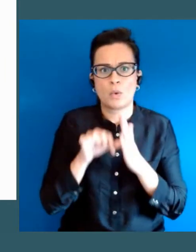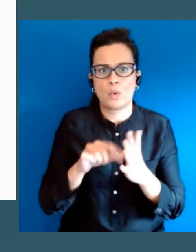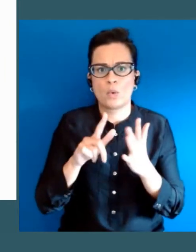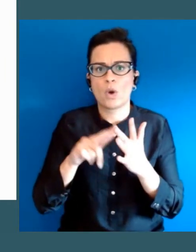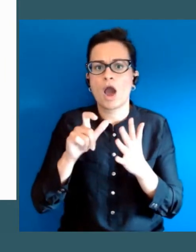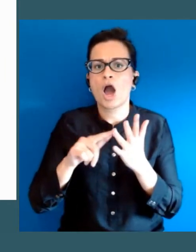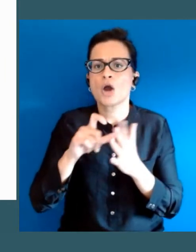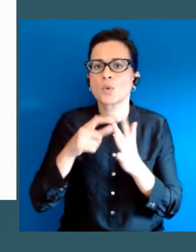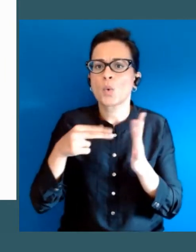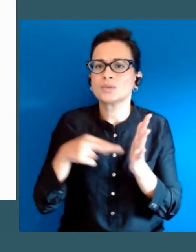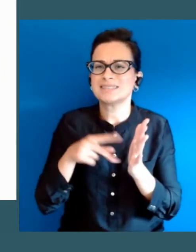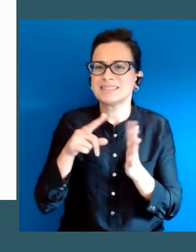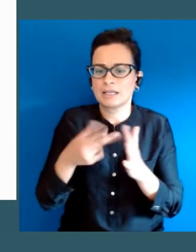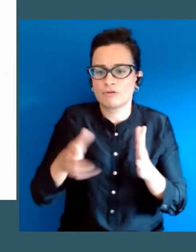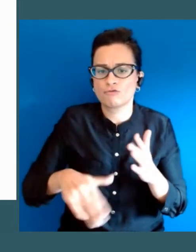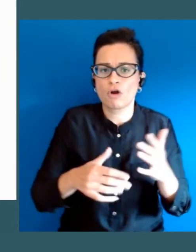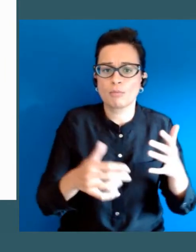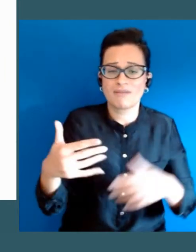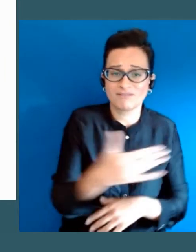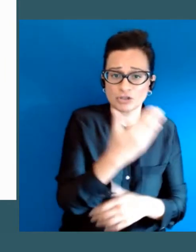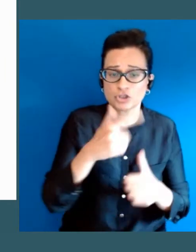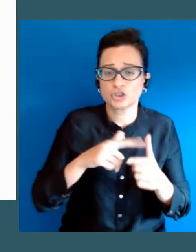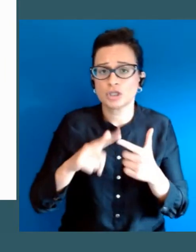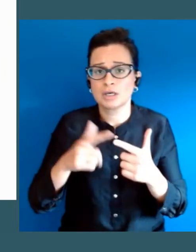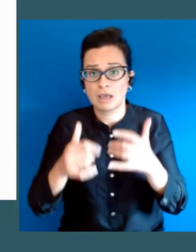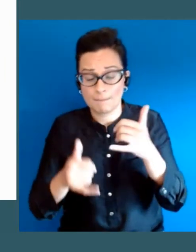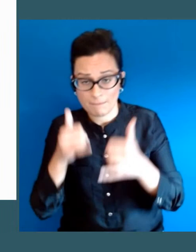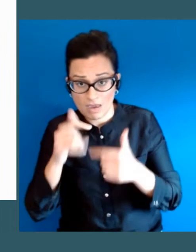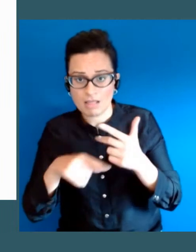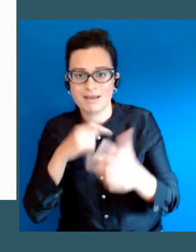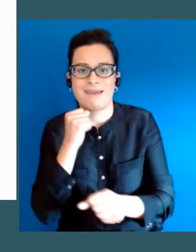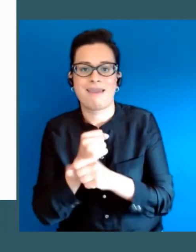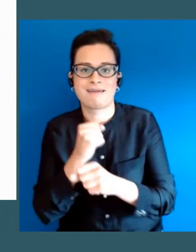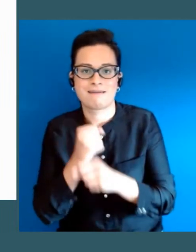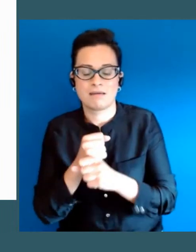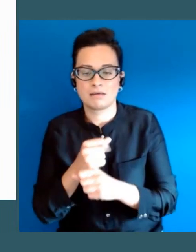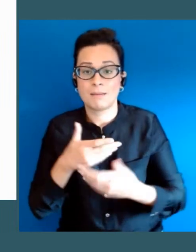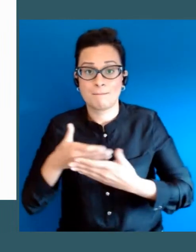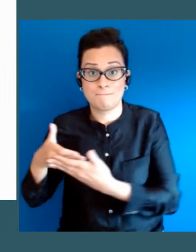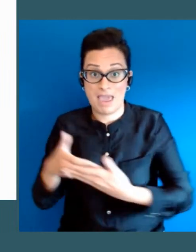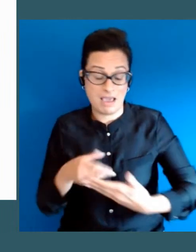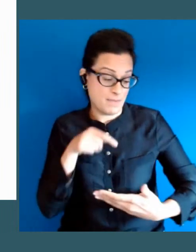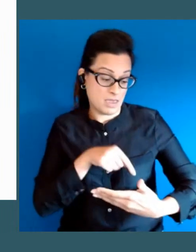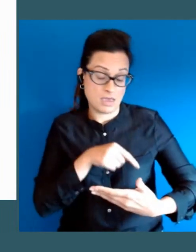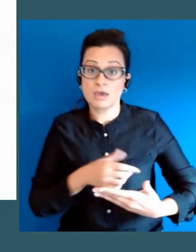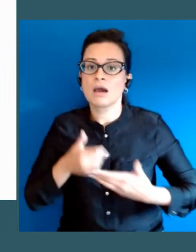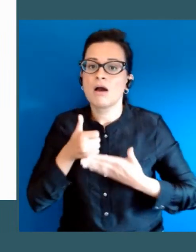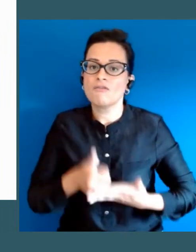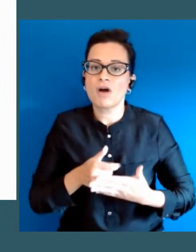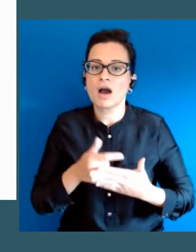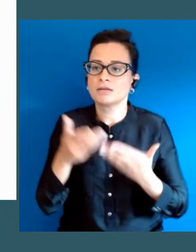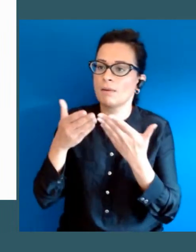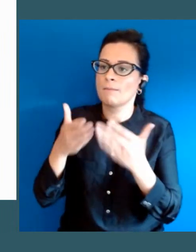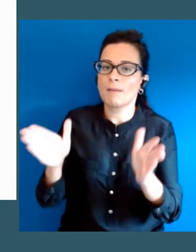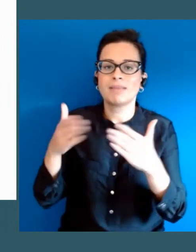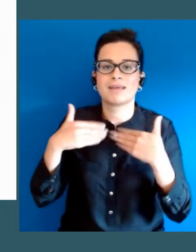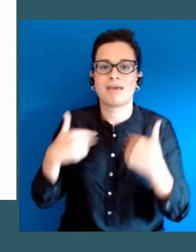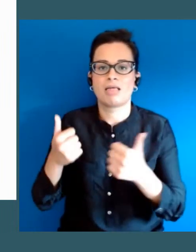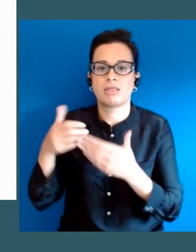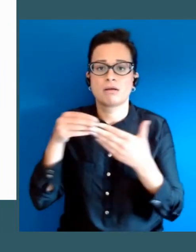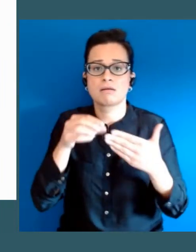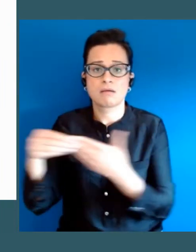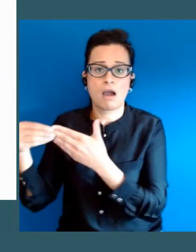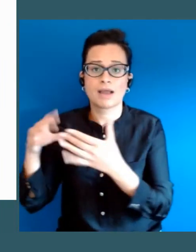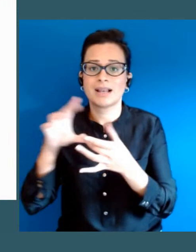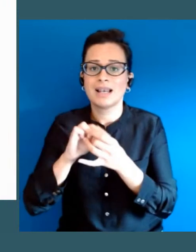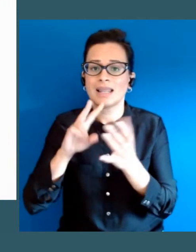fish, milk, and egg. In terms of baby, advice is we follow public health guidelines in relation to a vitamin D